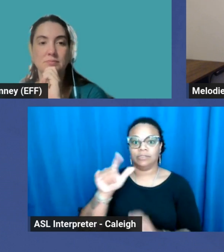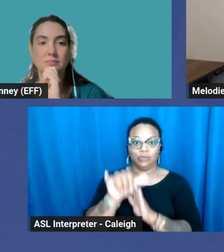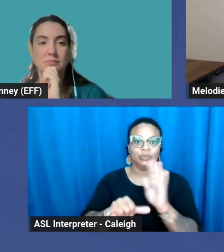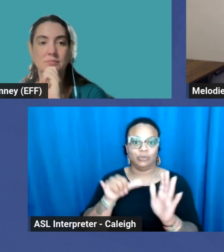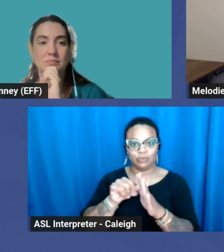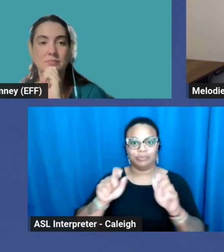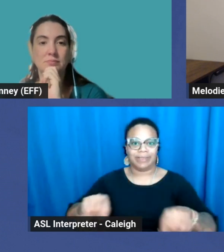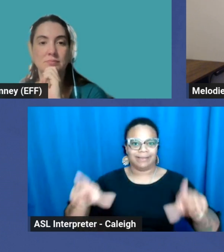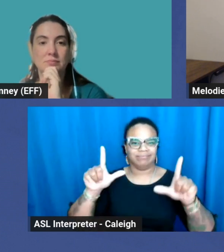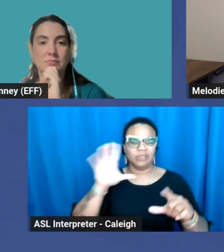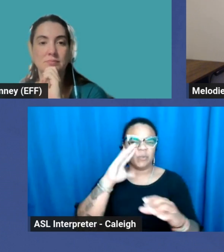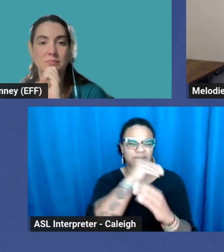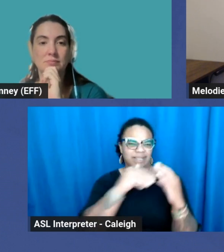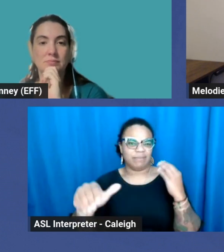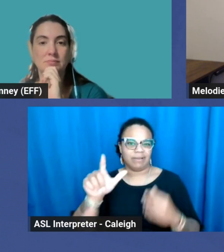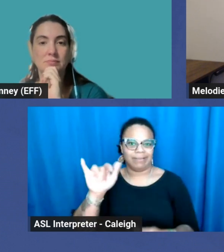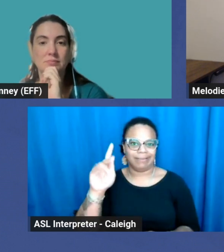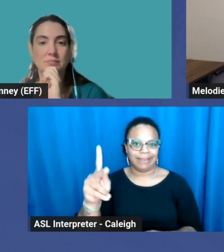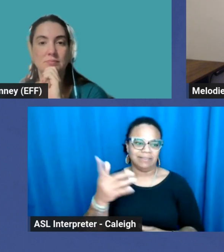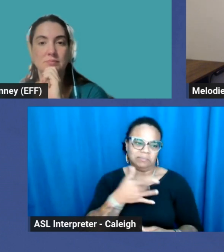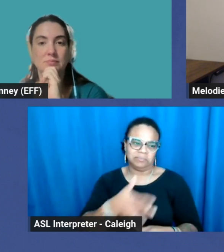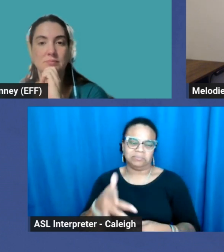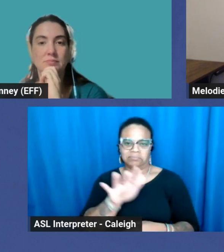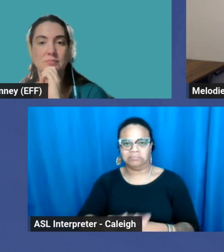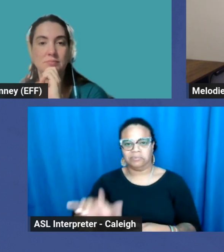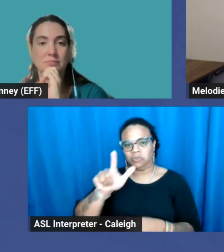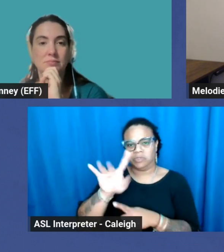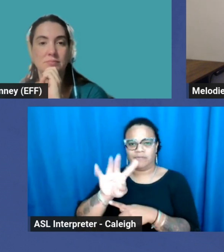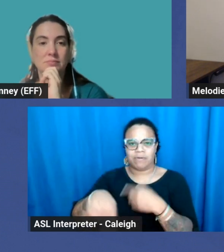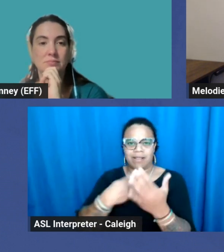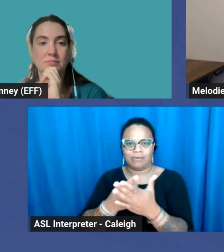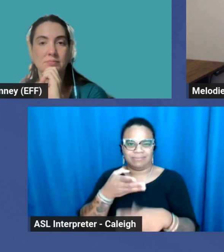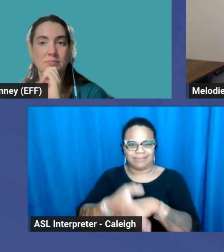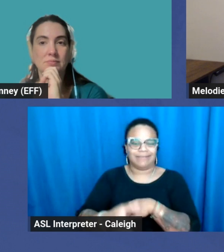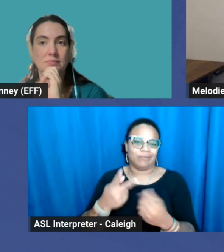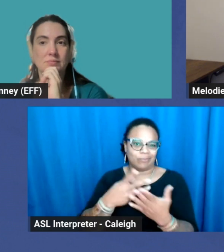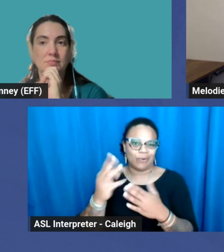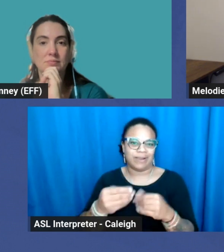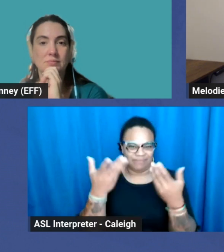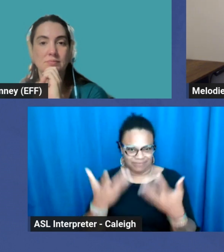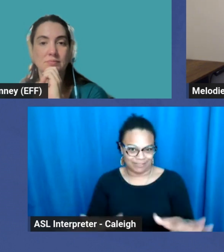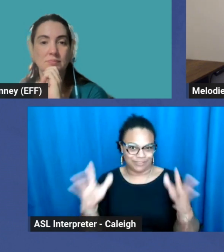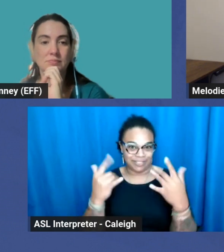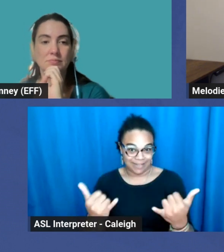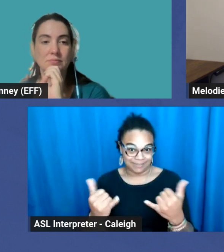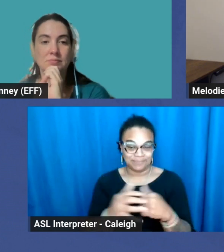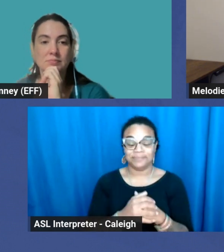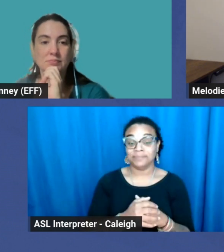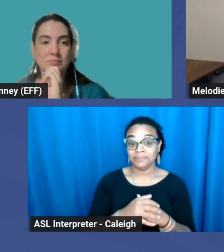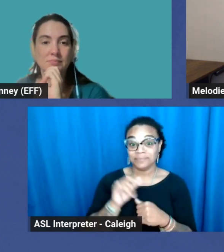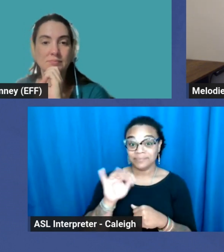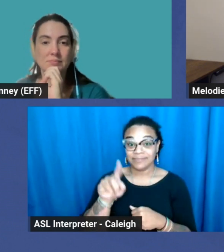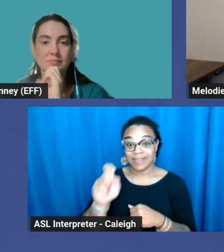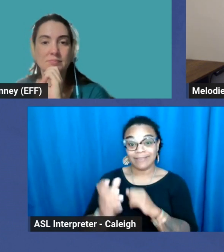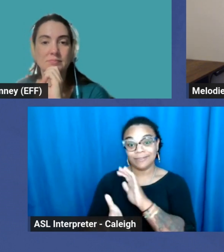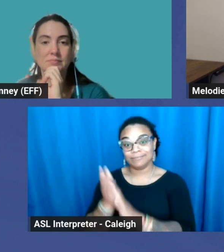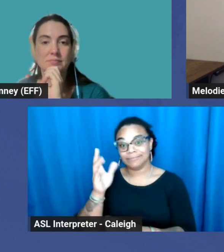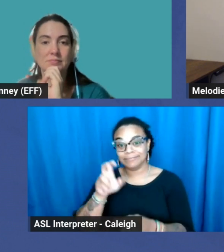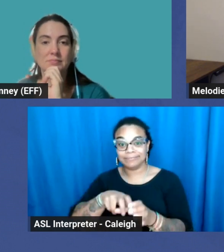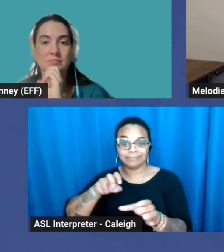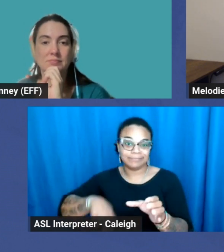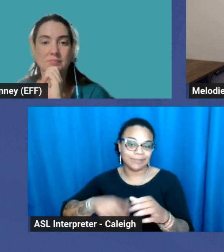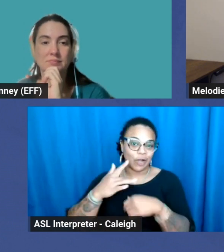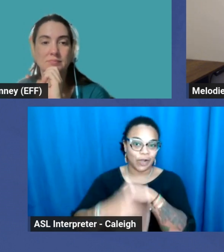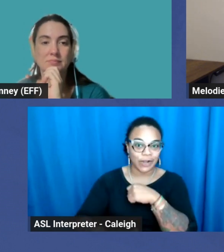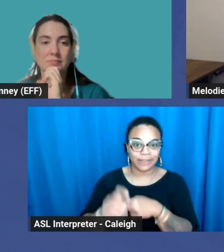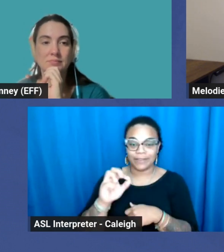email with that link, usually within about 24 hours of our program ending today. So if you have to head out early, whatever the case